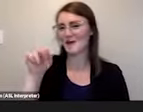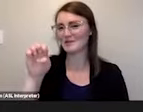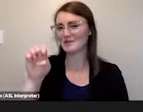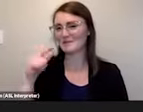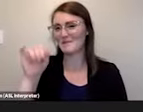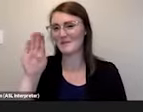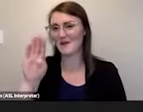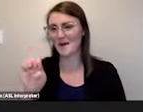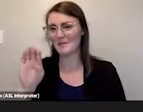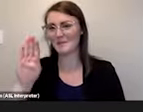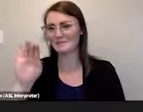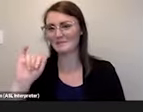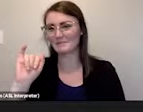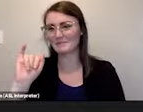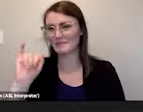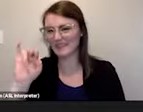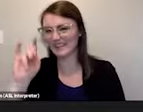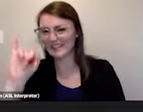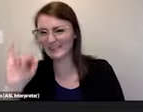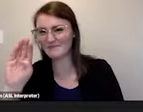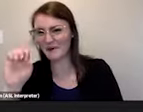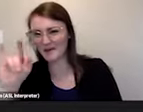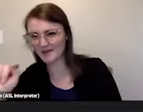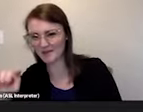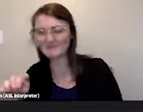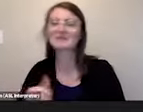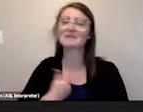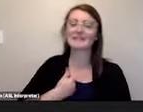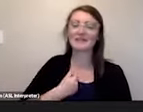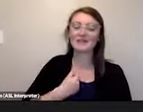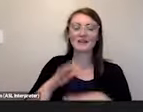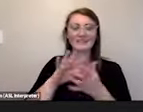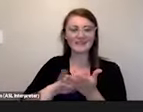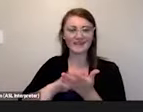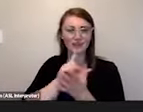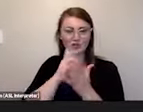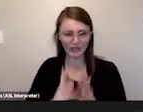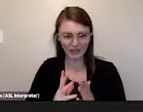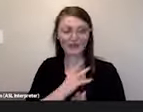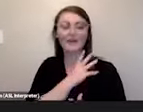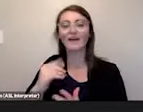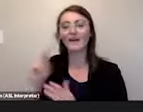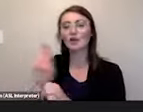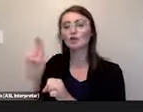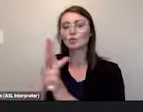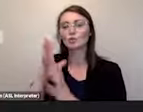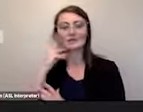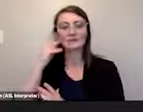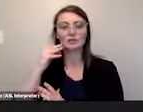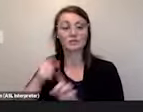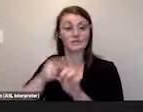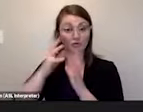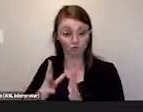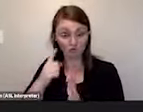I am a tactile designer and also a user experience specialist for touch